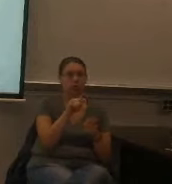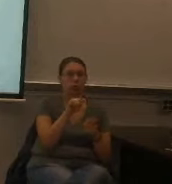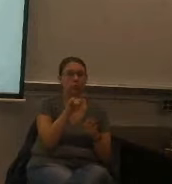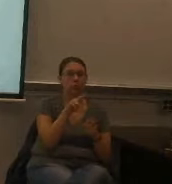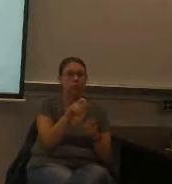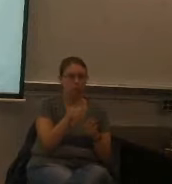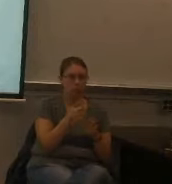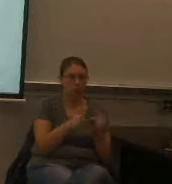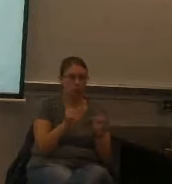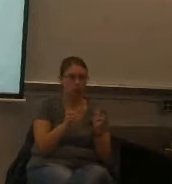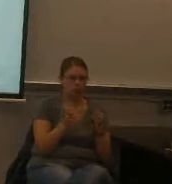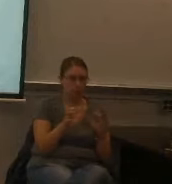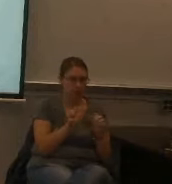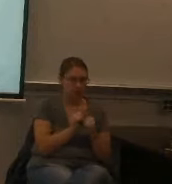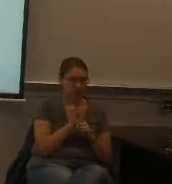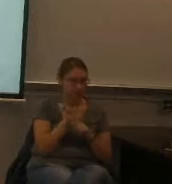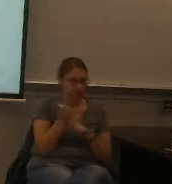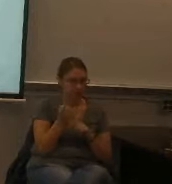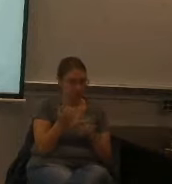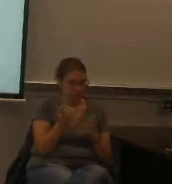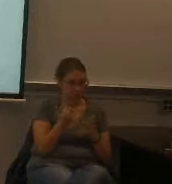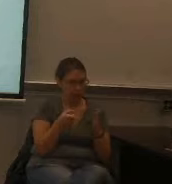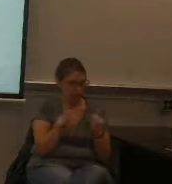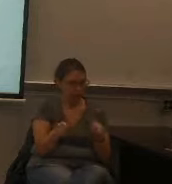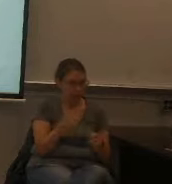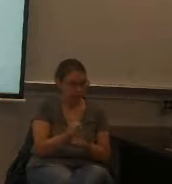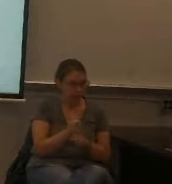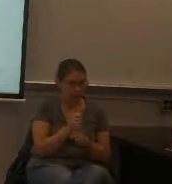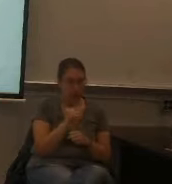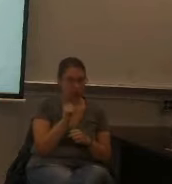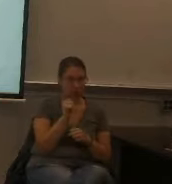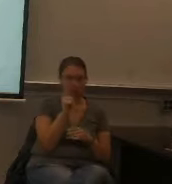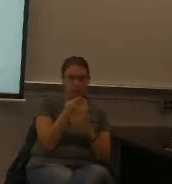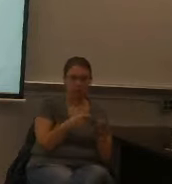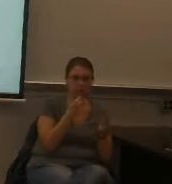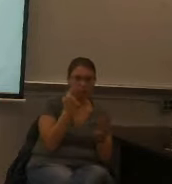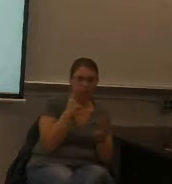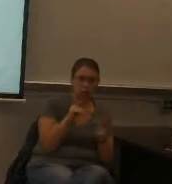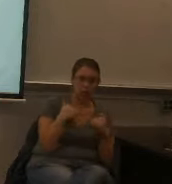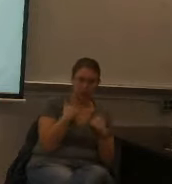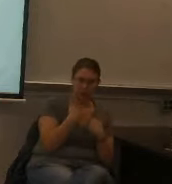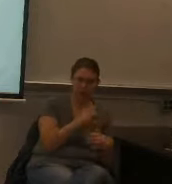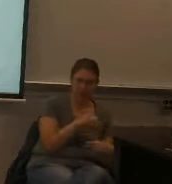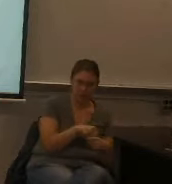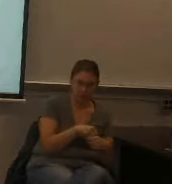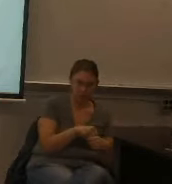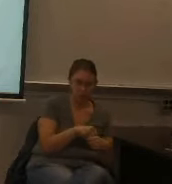to do with an environment. They want what they can get out of it, not what's best for the species that's involved.